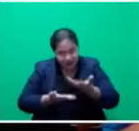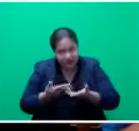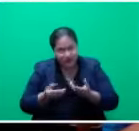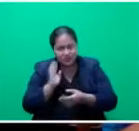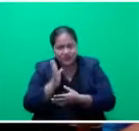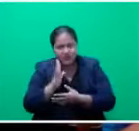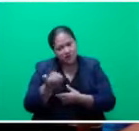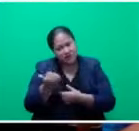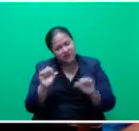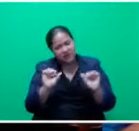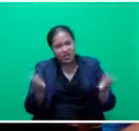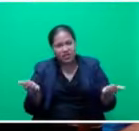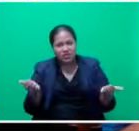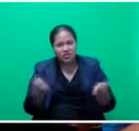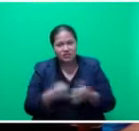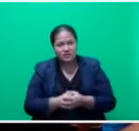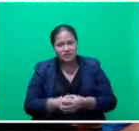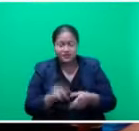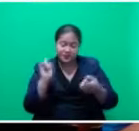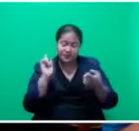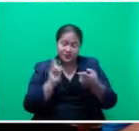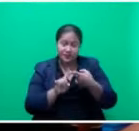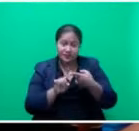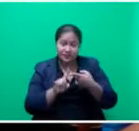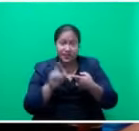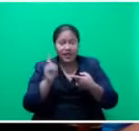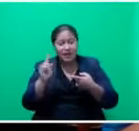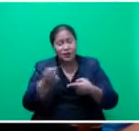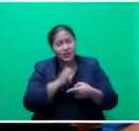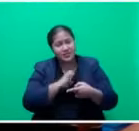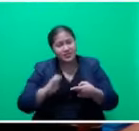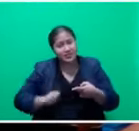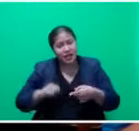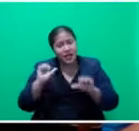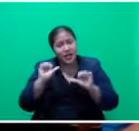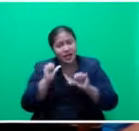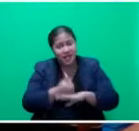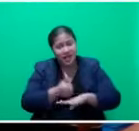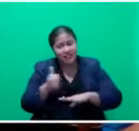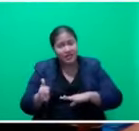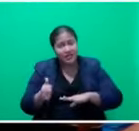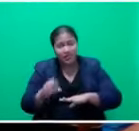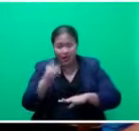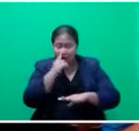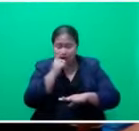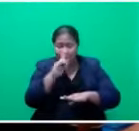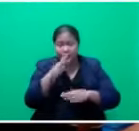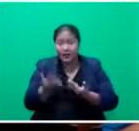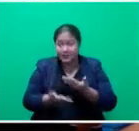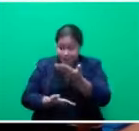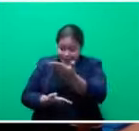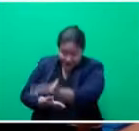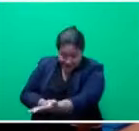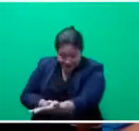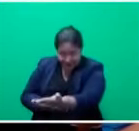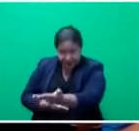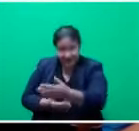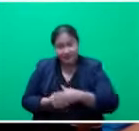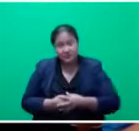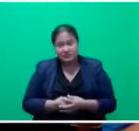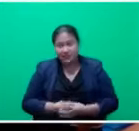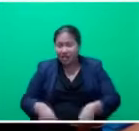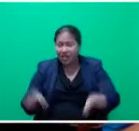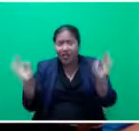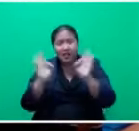Speaker? Because His Excellency's government, the people on the other side of the House, they have nothing to